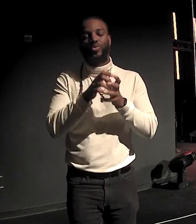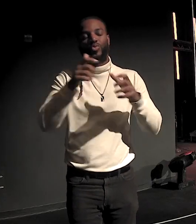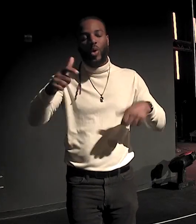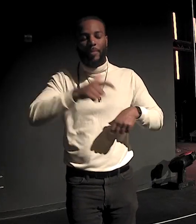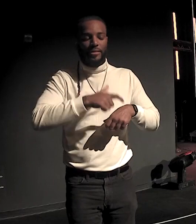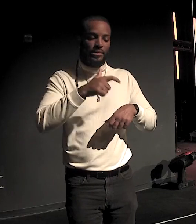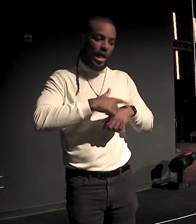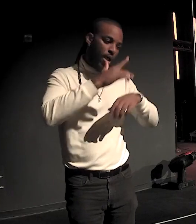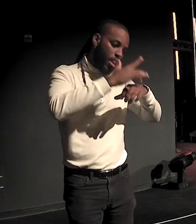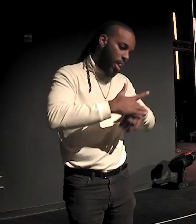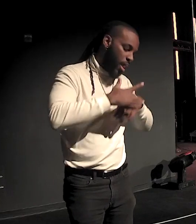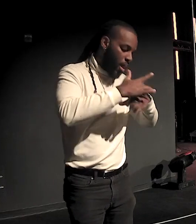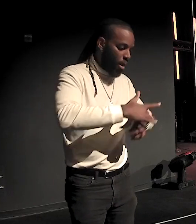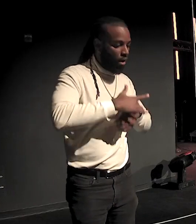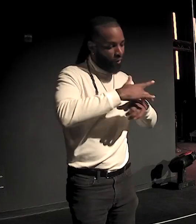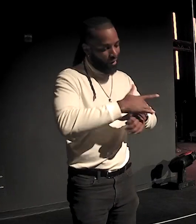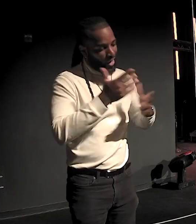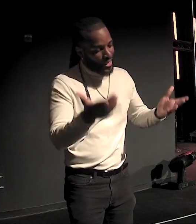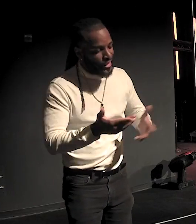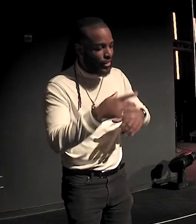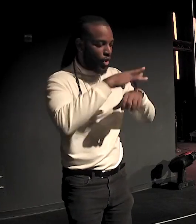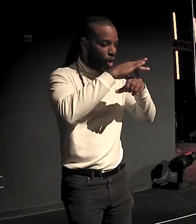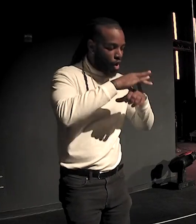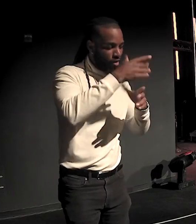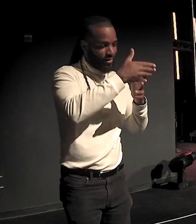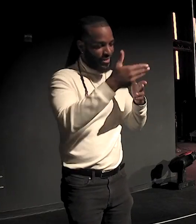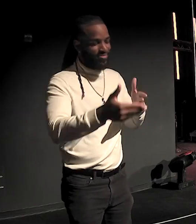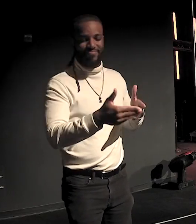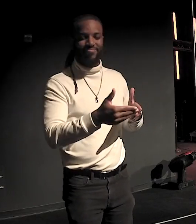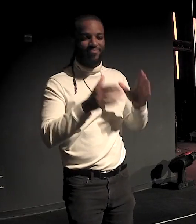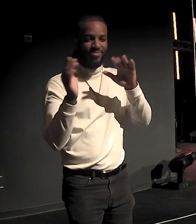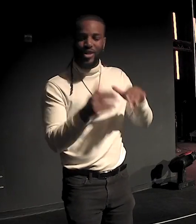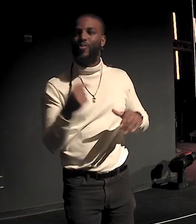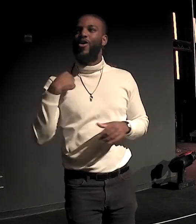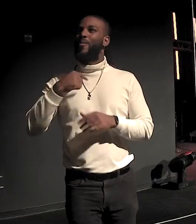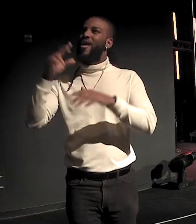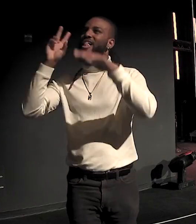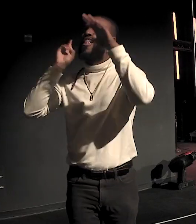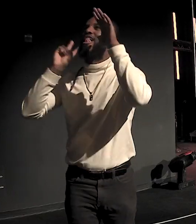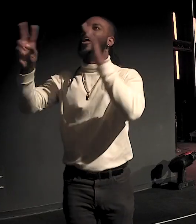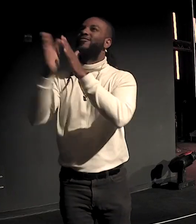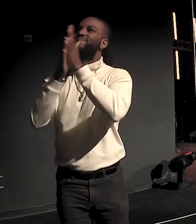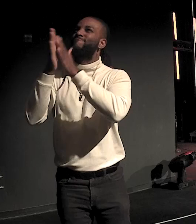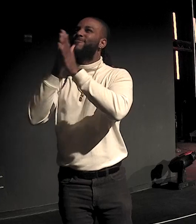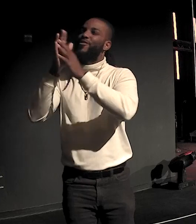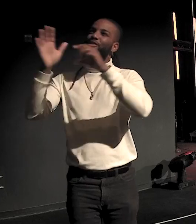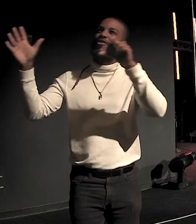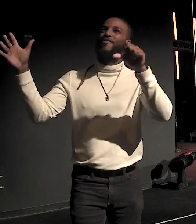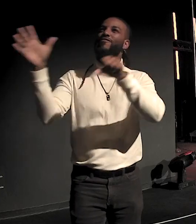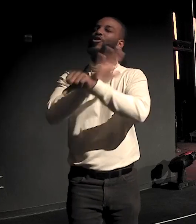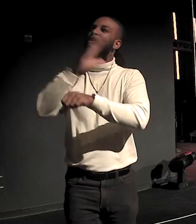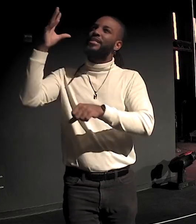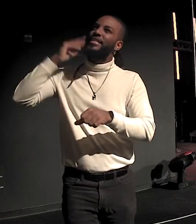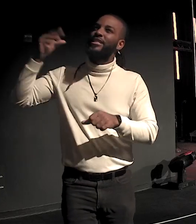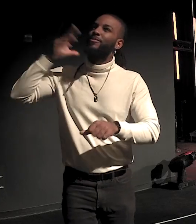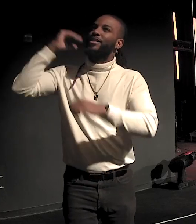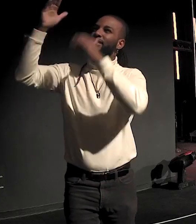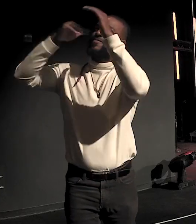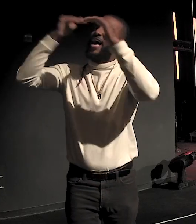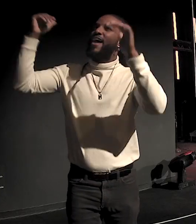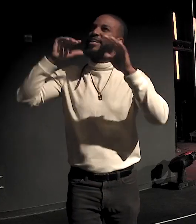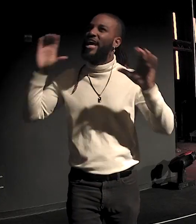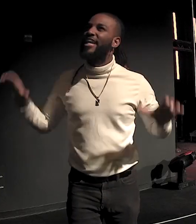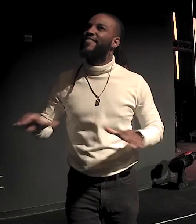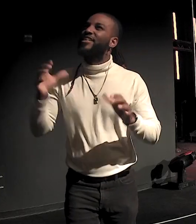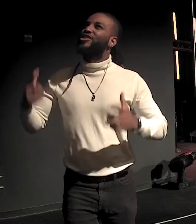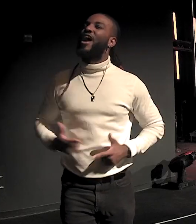time focused on the shadow lands of this life. We would be looking forward to the fullness of experience and adventure and